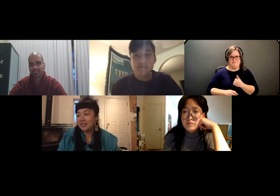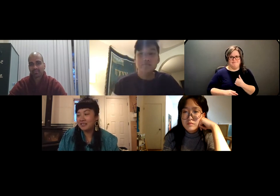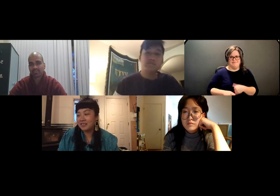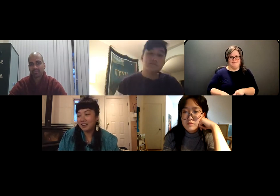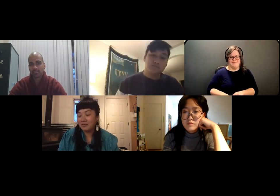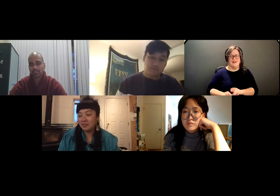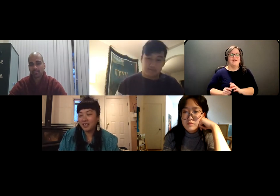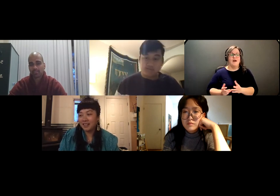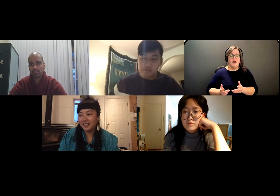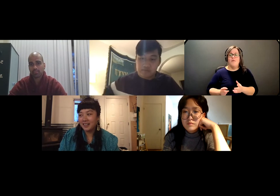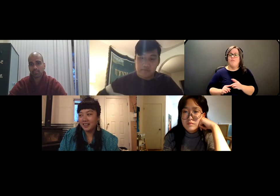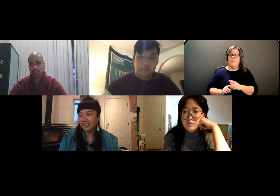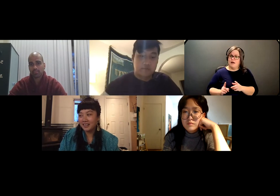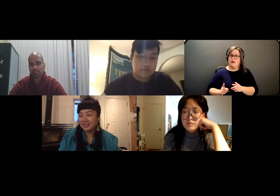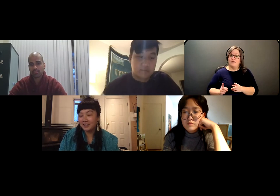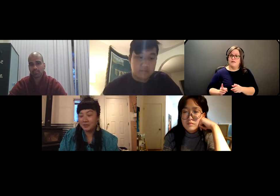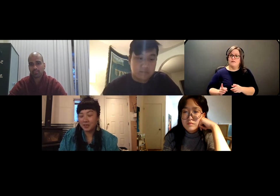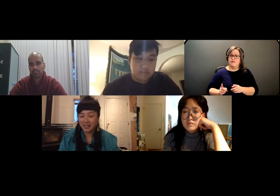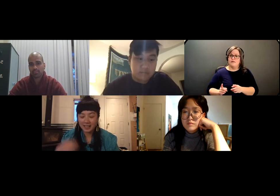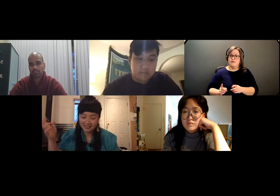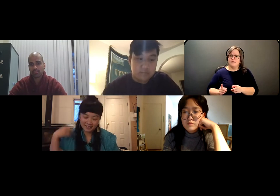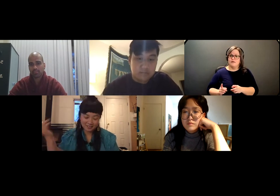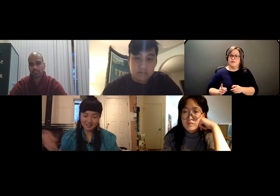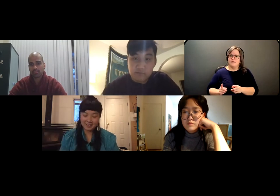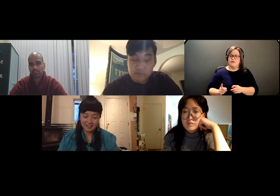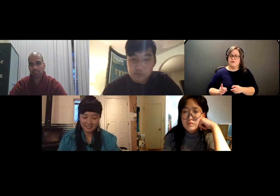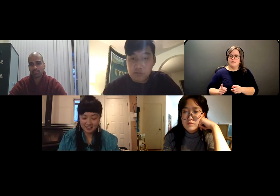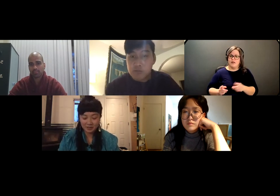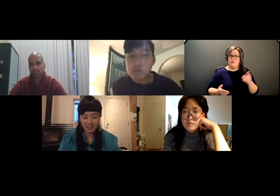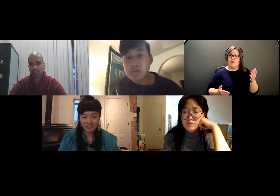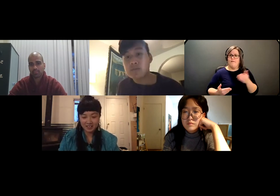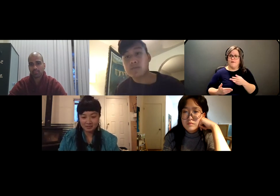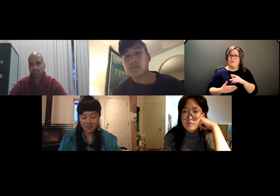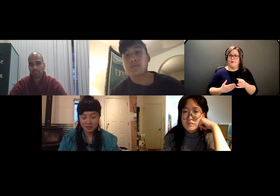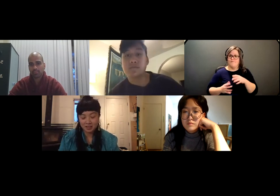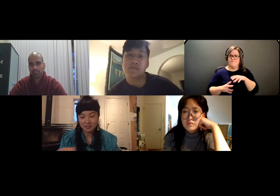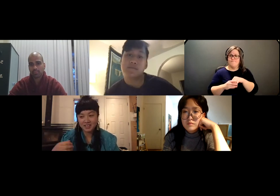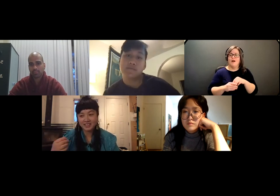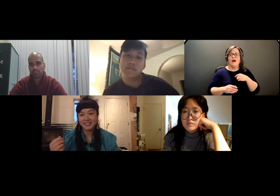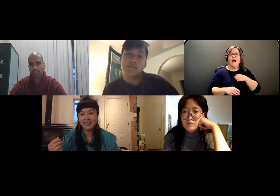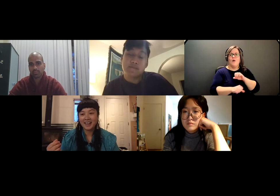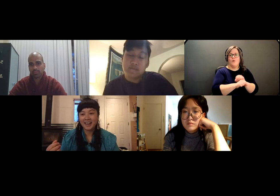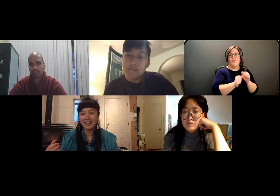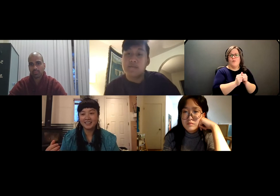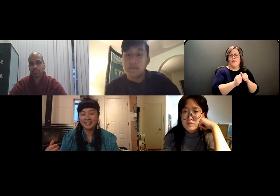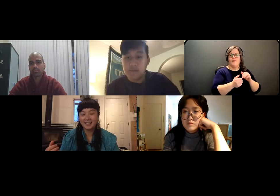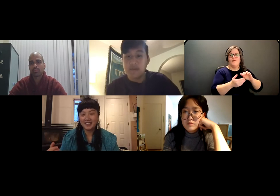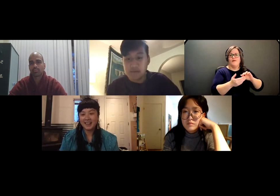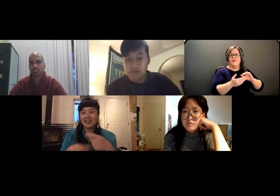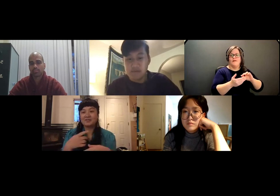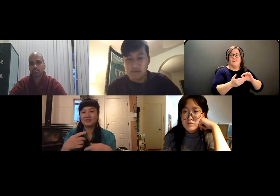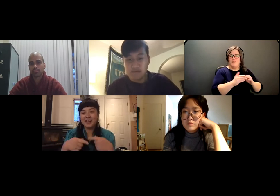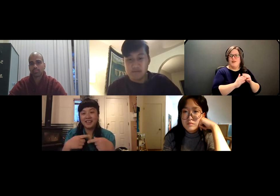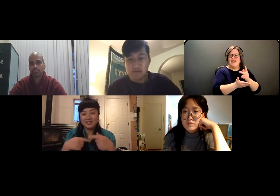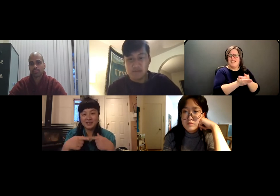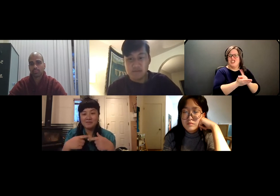but it was an offering because I was working at this community kitchen with a Toronto kitchen, and it kind